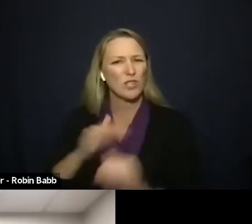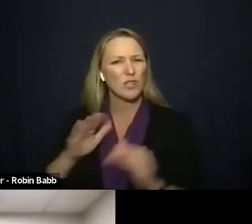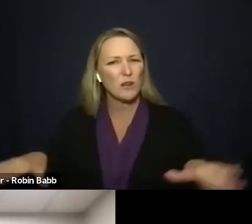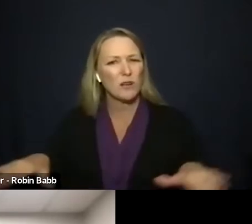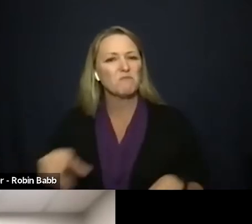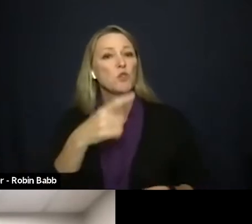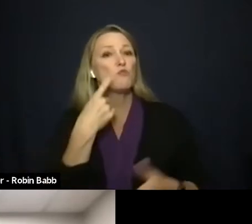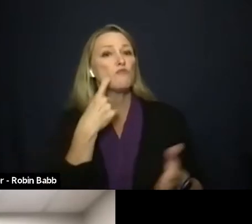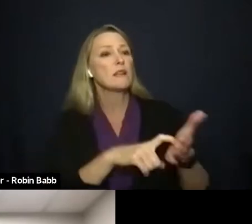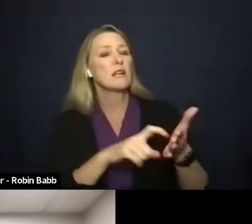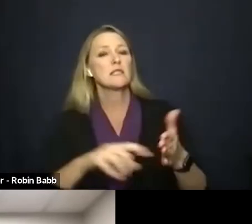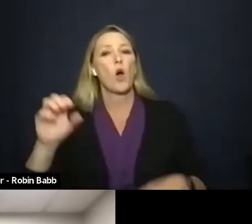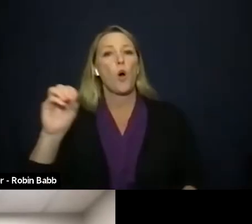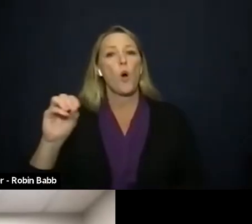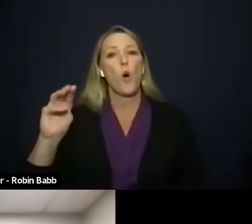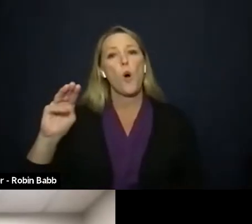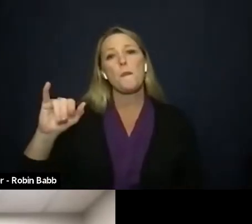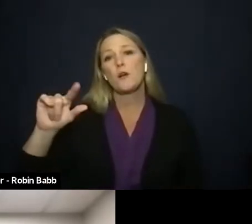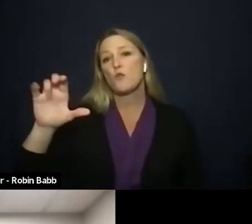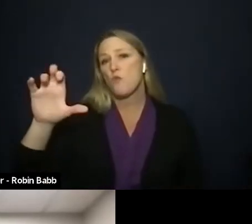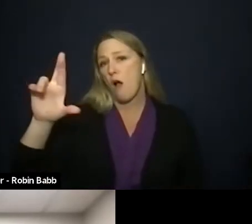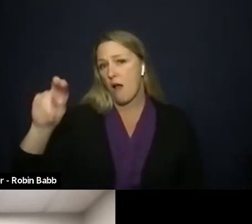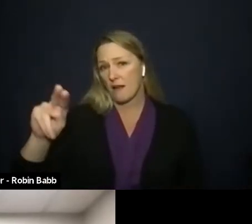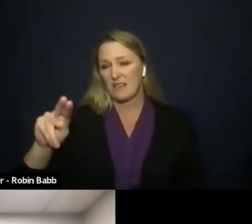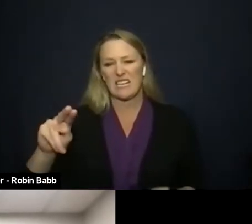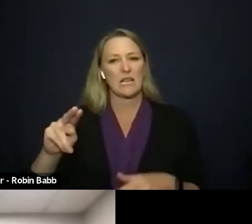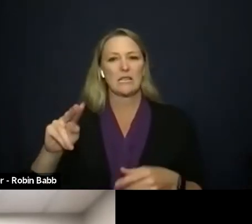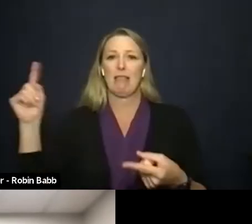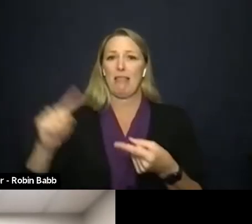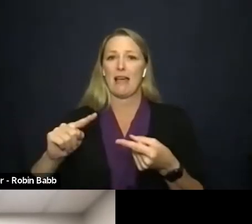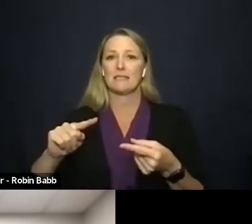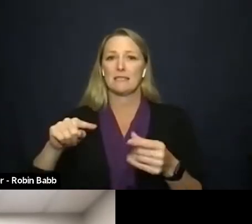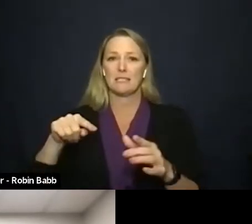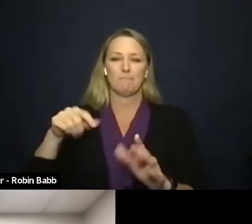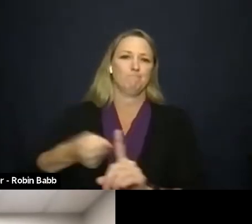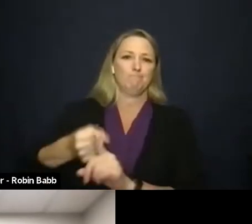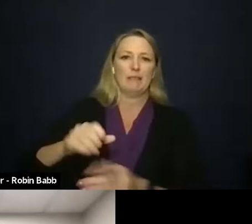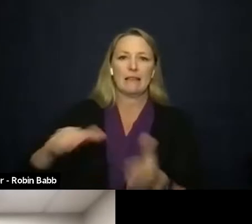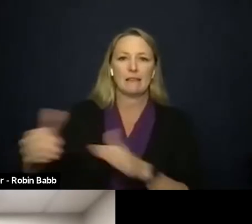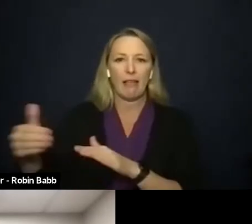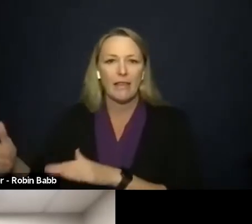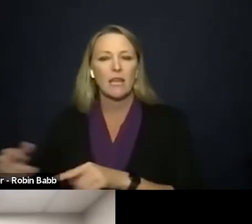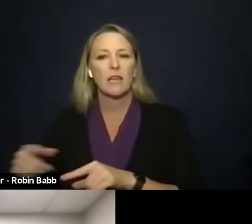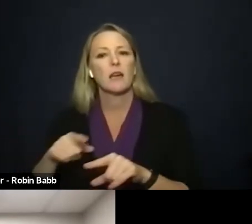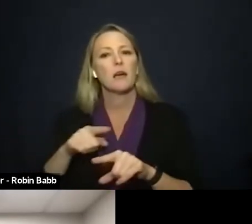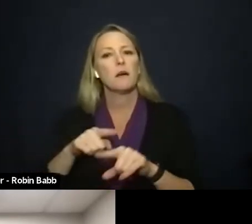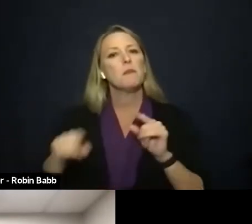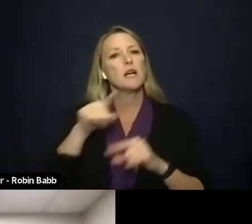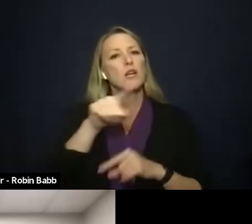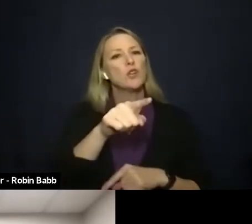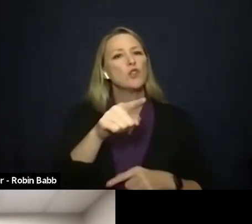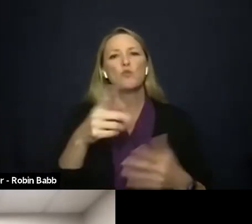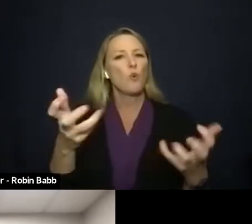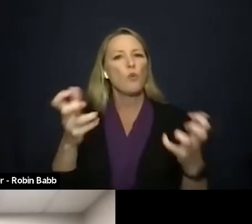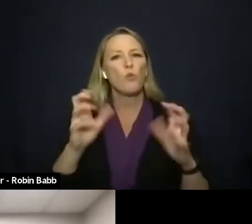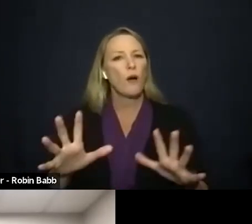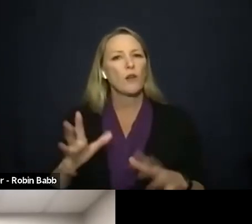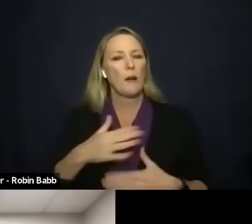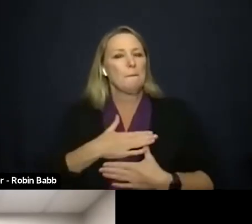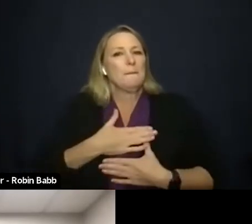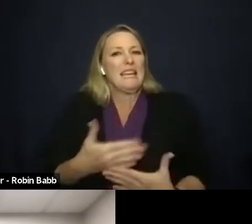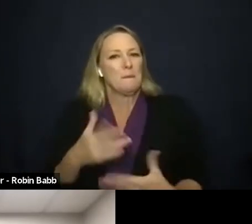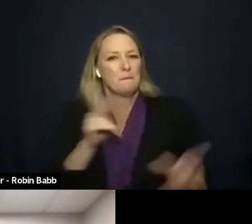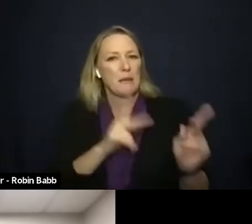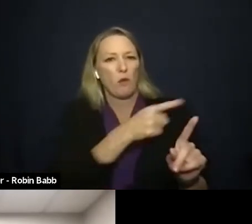omicron variant is less deadly than prior variants and acknowledged that those on the board who pushed for massive lockdowns were wrong must publicly